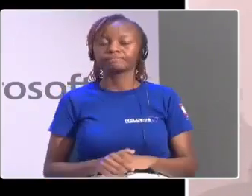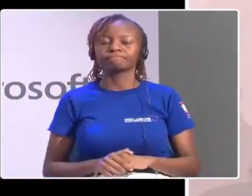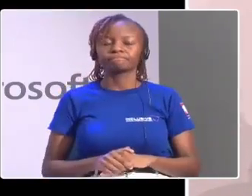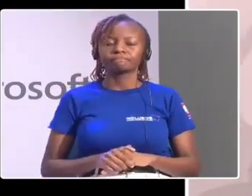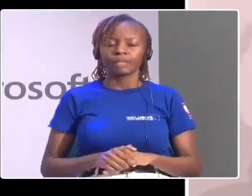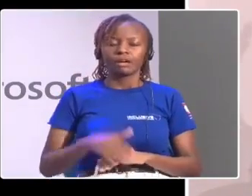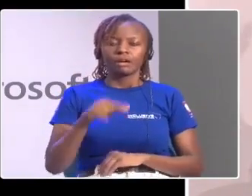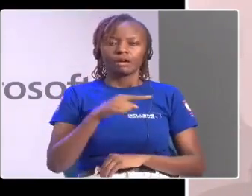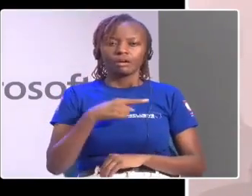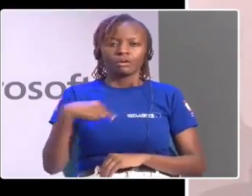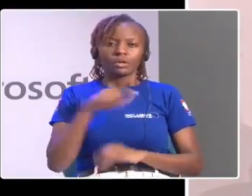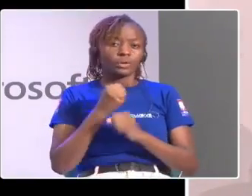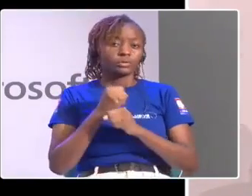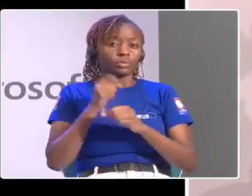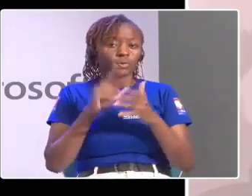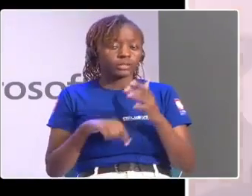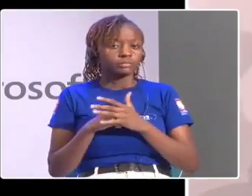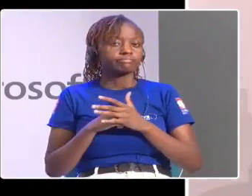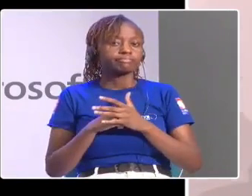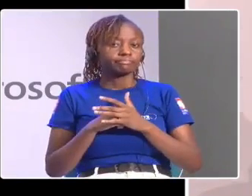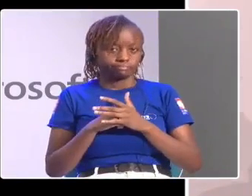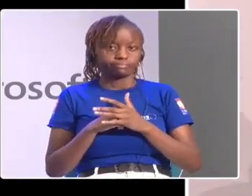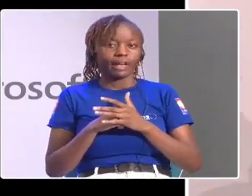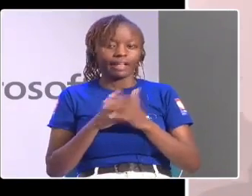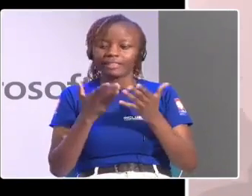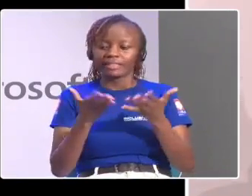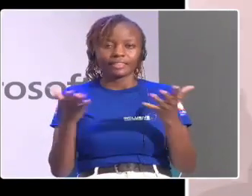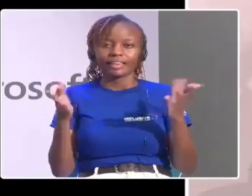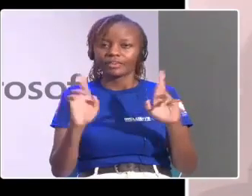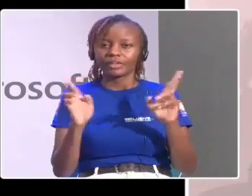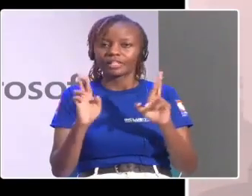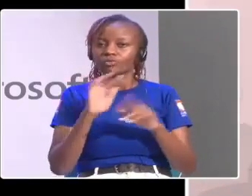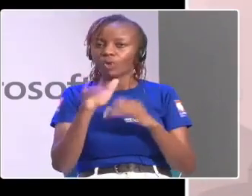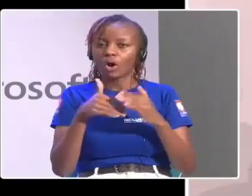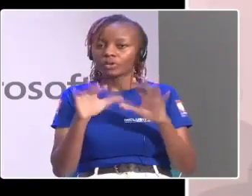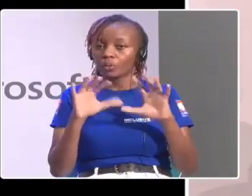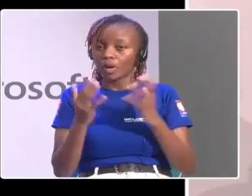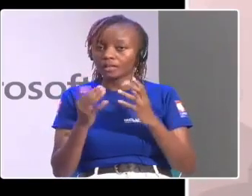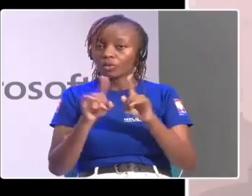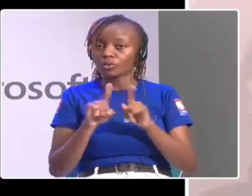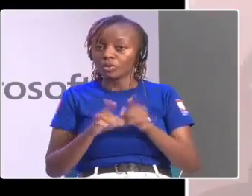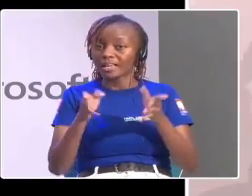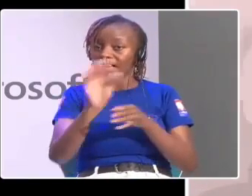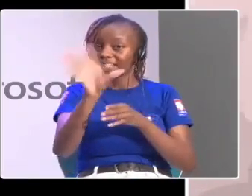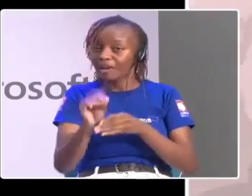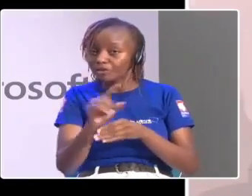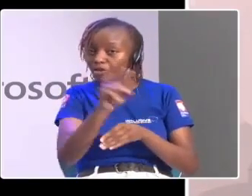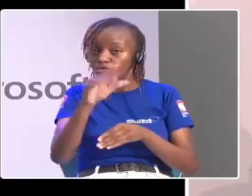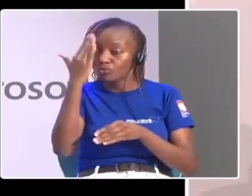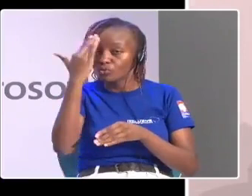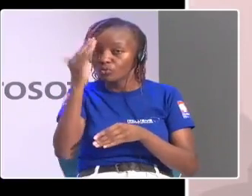of what we do is immediately and already available to the world. And here we are in Africa, and everybody